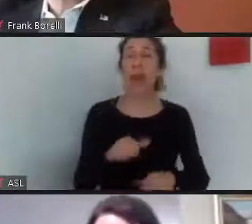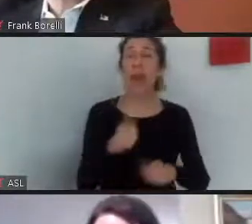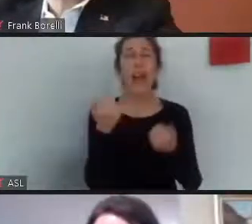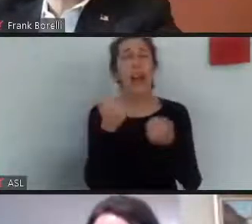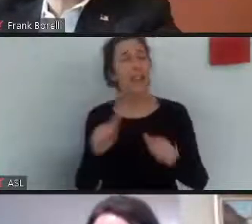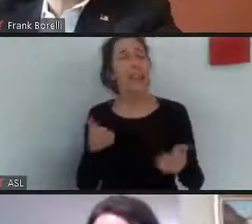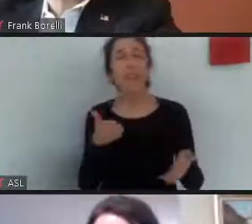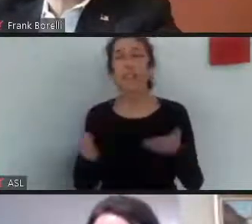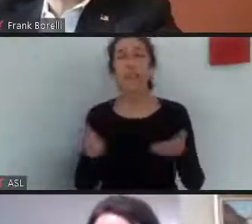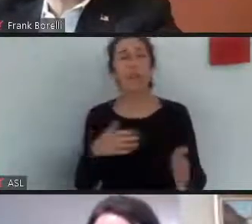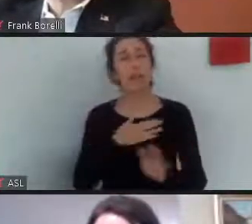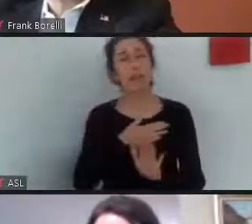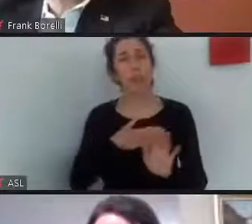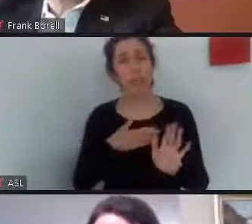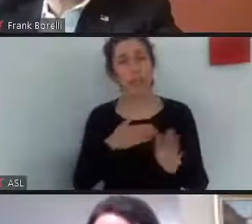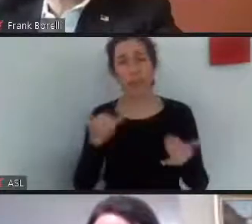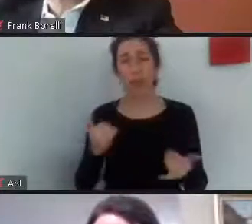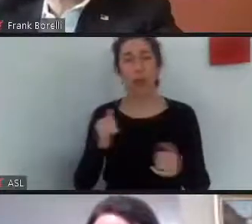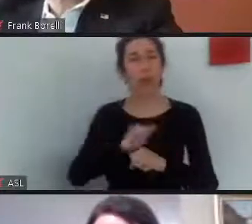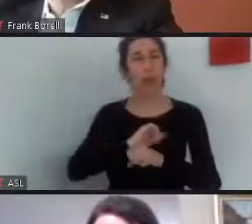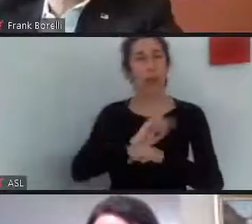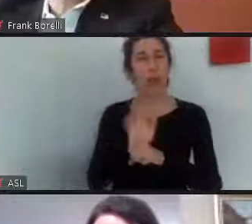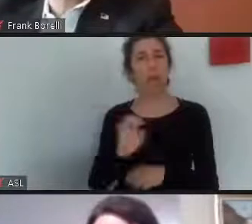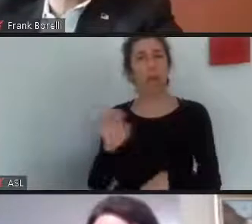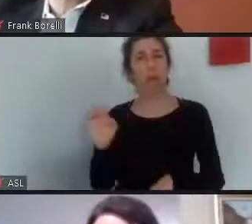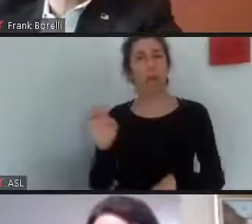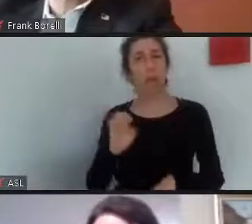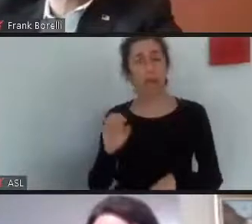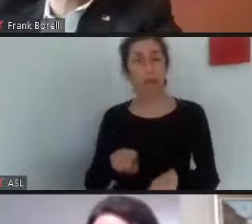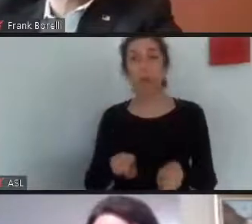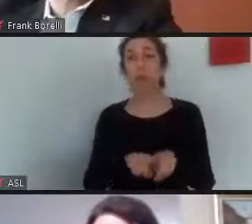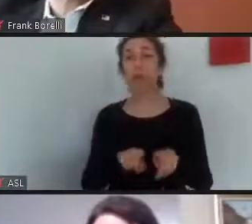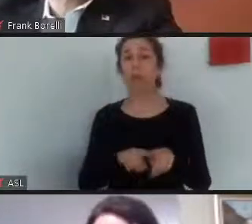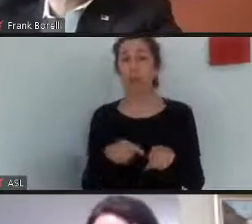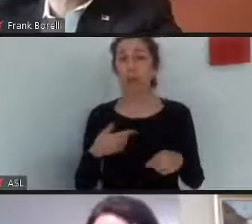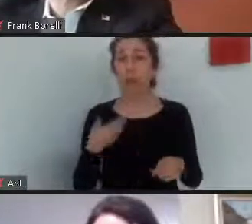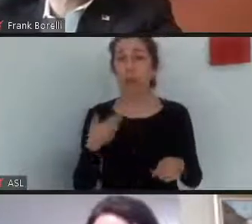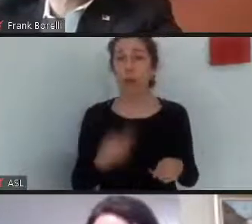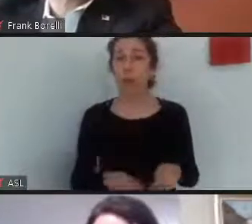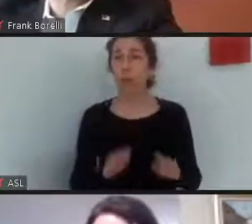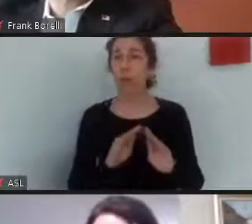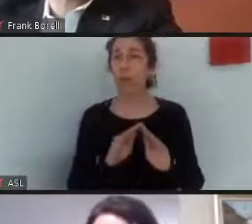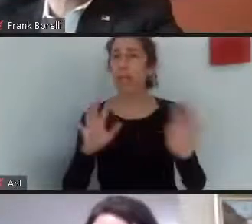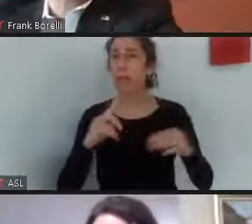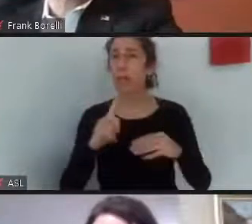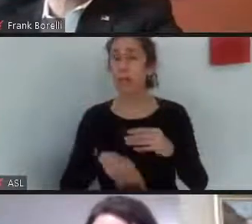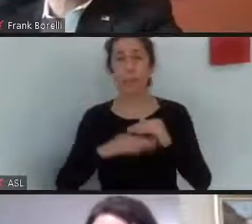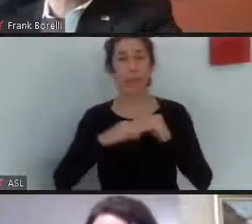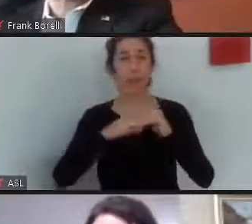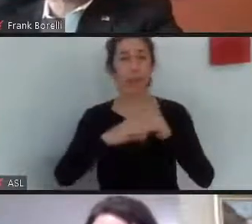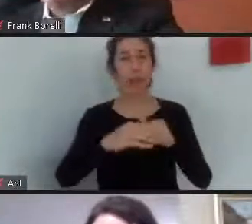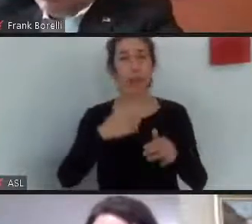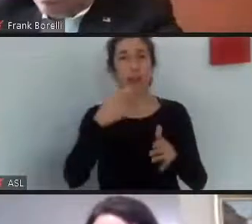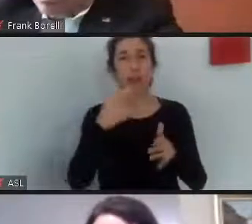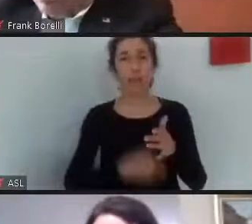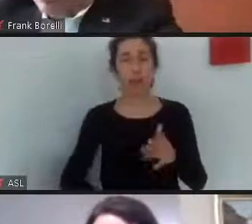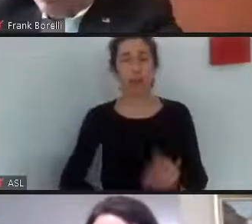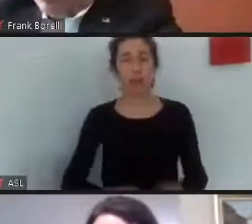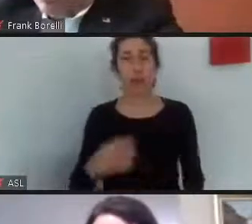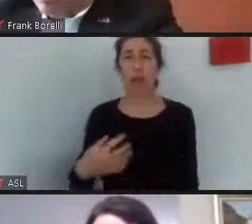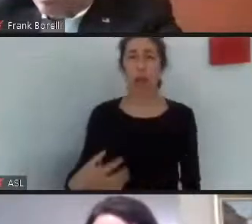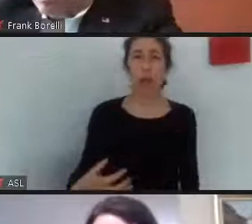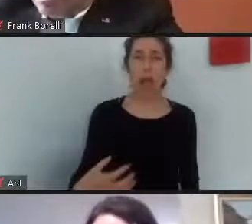Also, I want to be very clear about the flat fare. I'm looking at this flat fare. I am outraged by